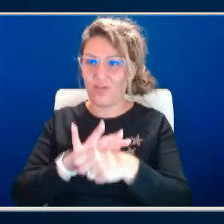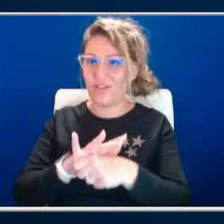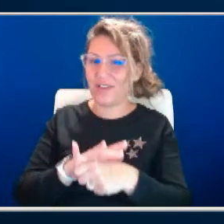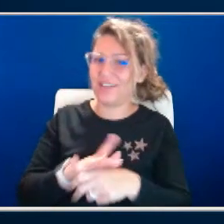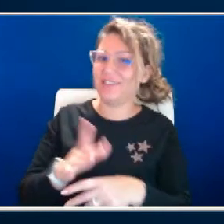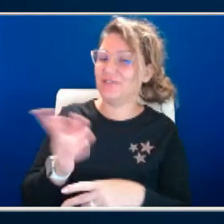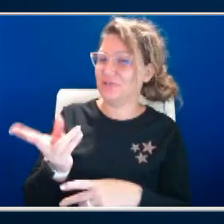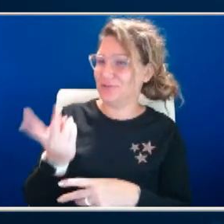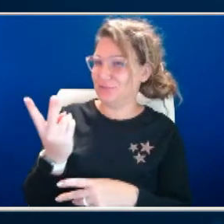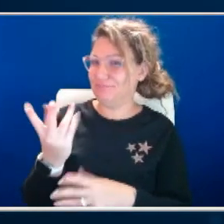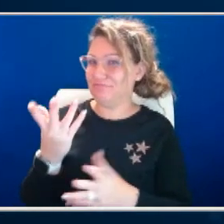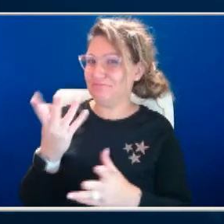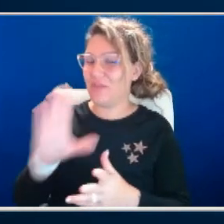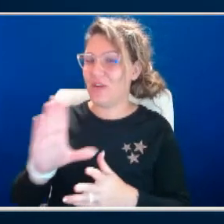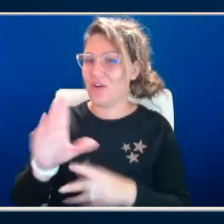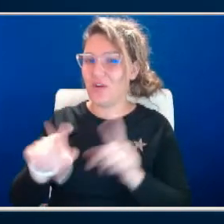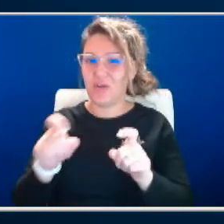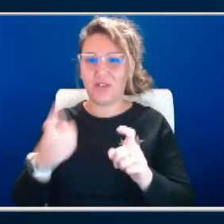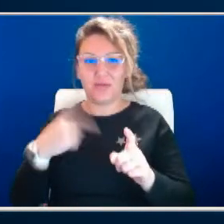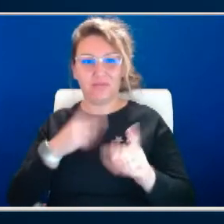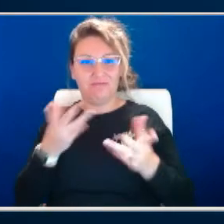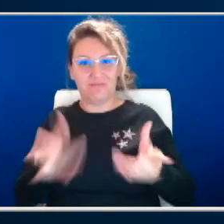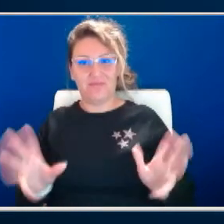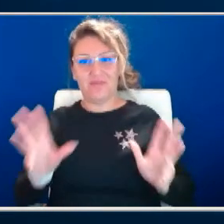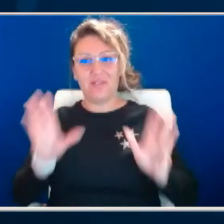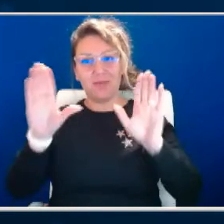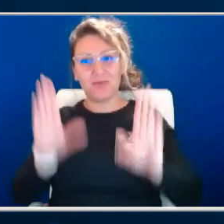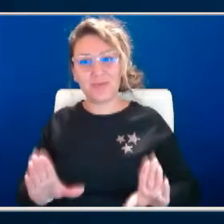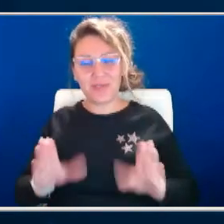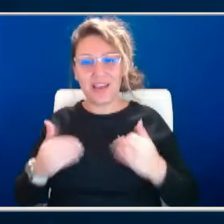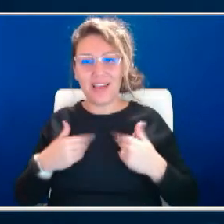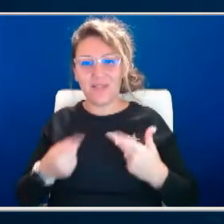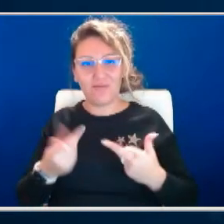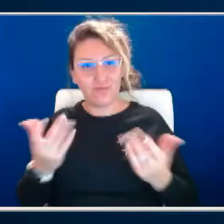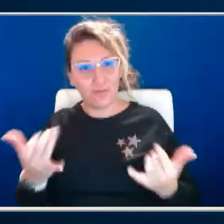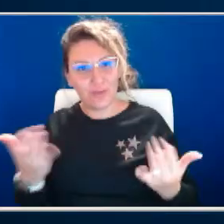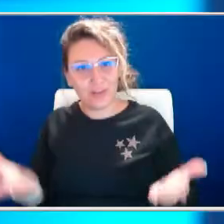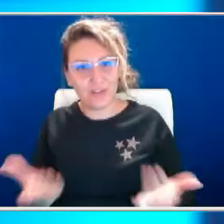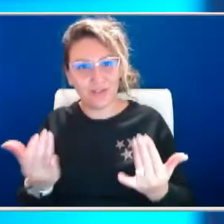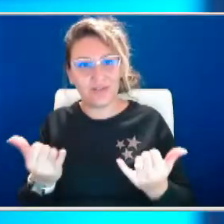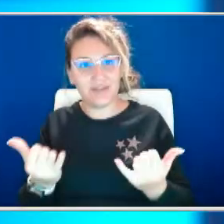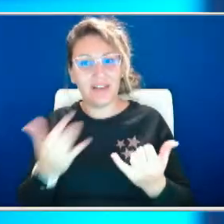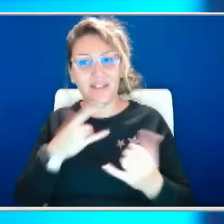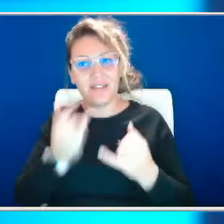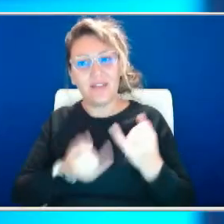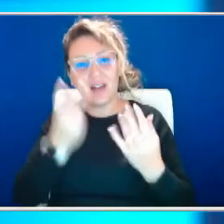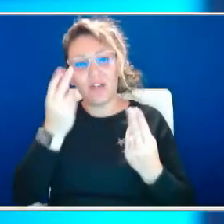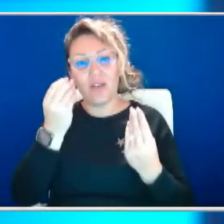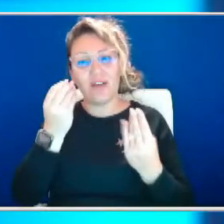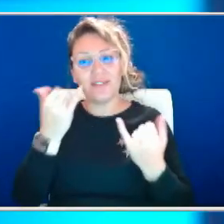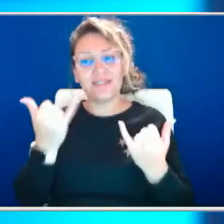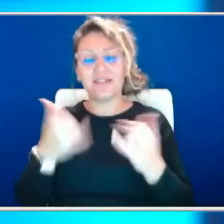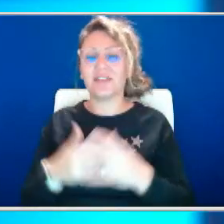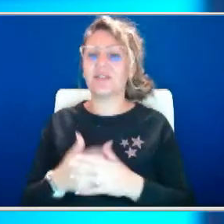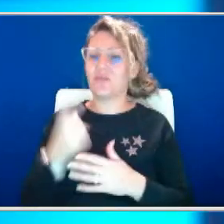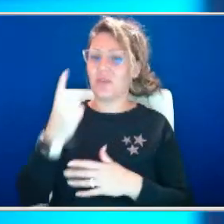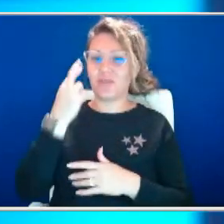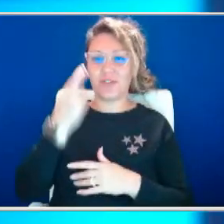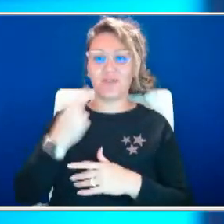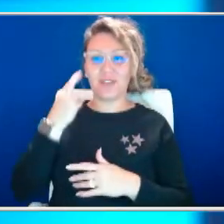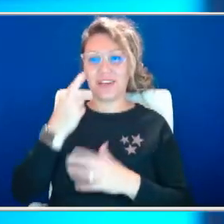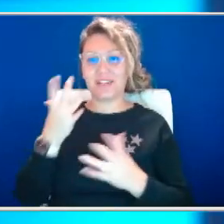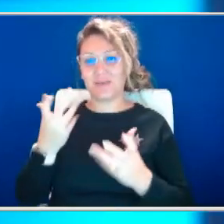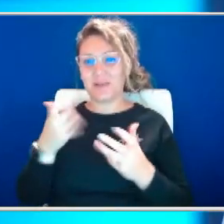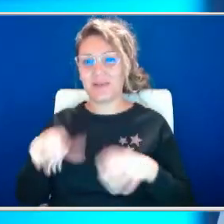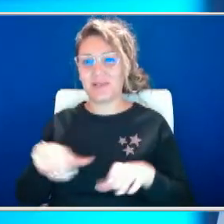tomorrow because we're going to wrap up. Dr. Syed, always great to have you on. Final thoughts today. You know, I think, you know, one of the reasons I wanted to do this